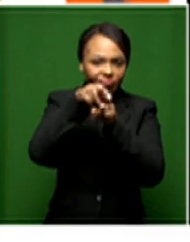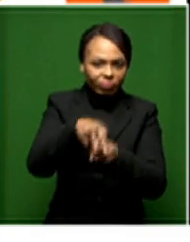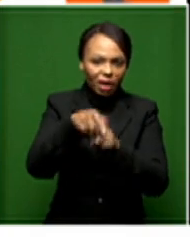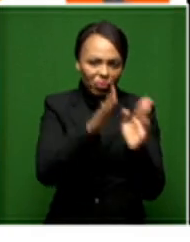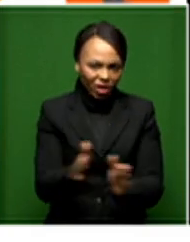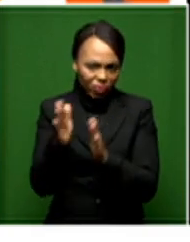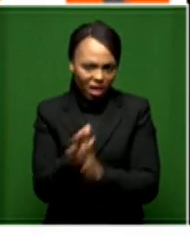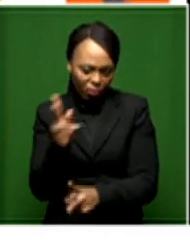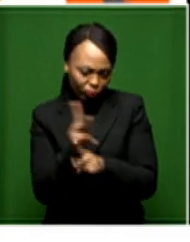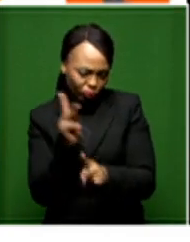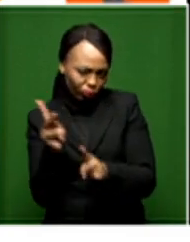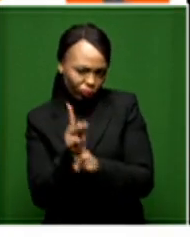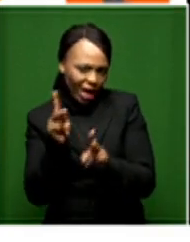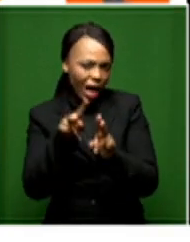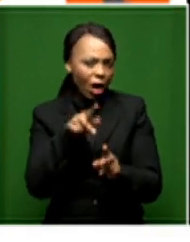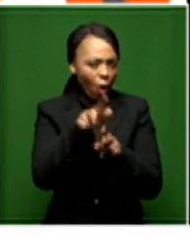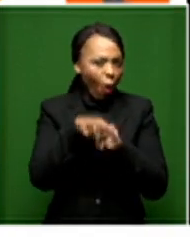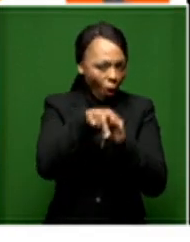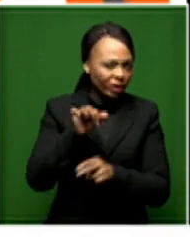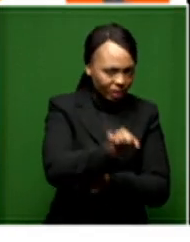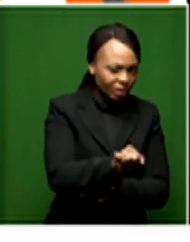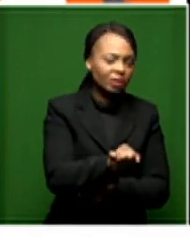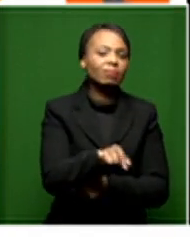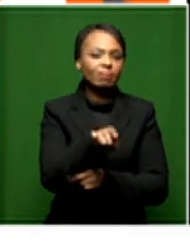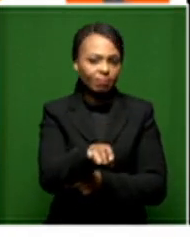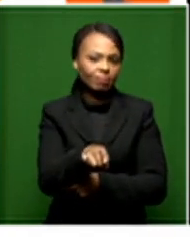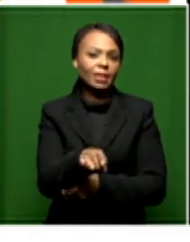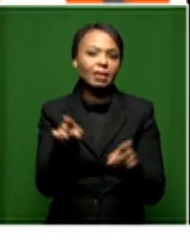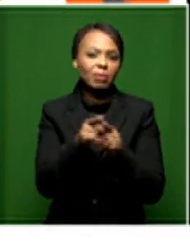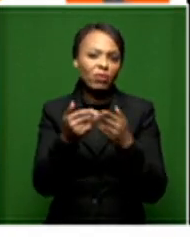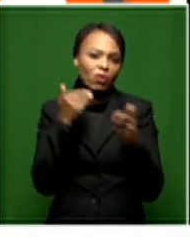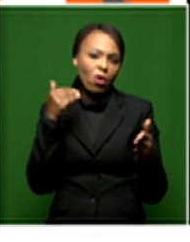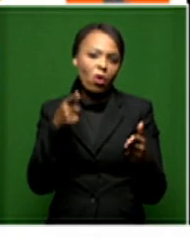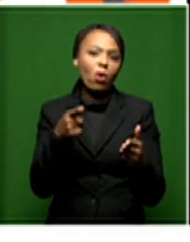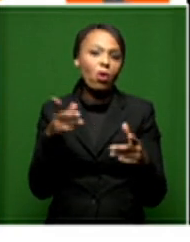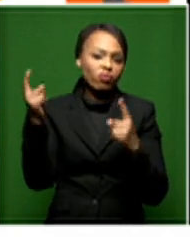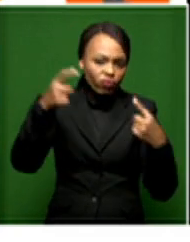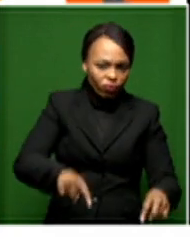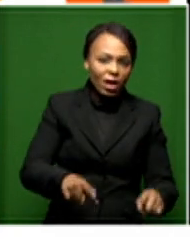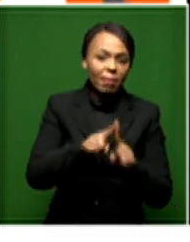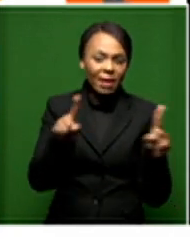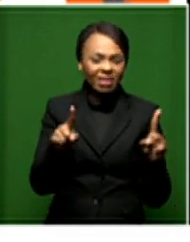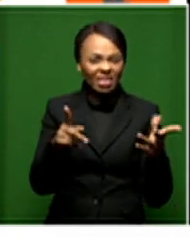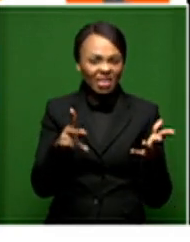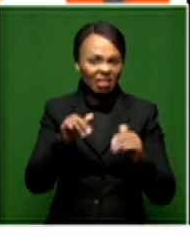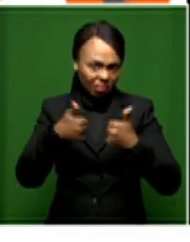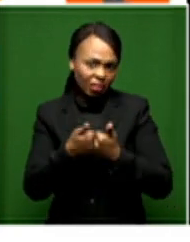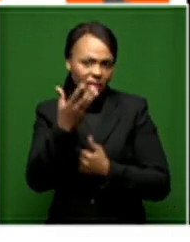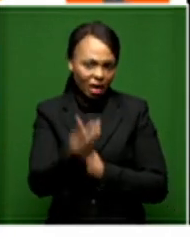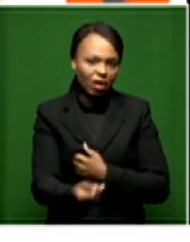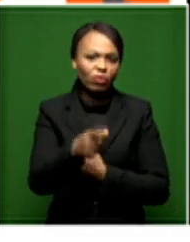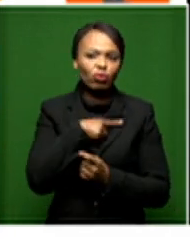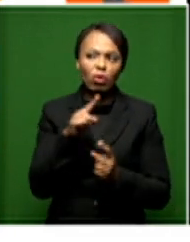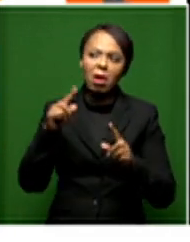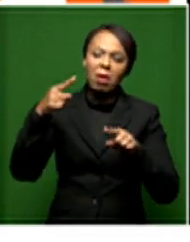the teams a couple of months before they even come. It's quite tricky and a bit of a challenge for any visiting team to play polo in a different